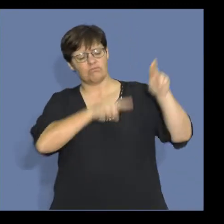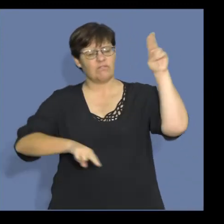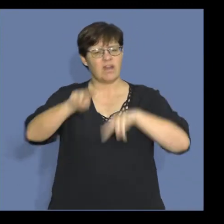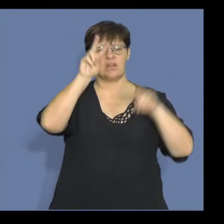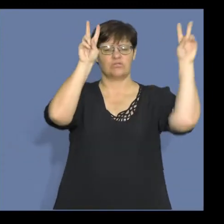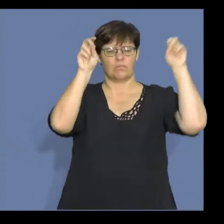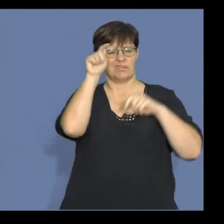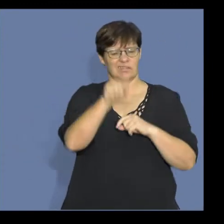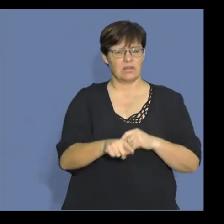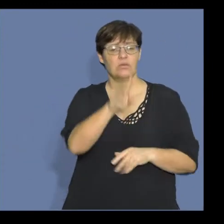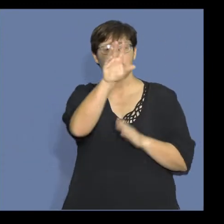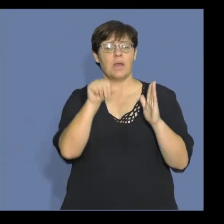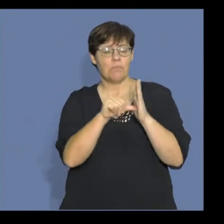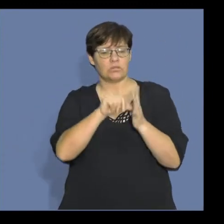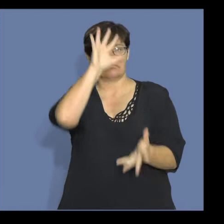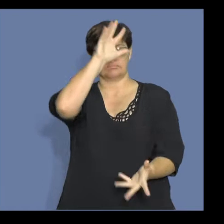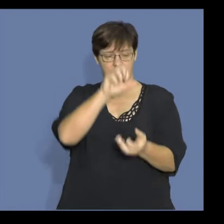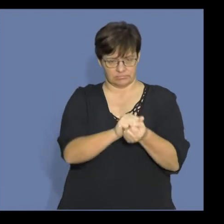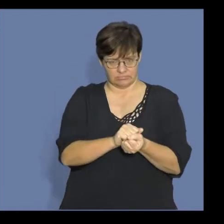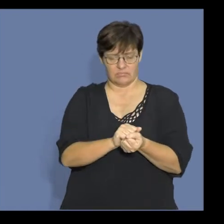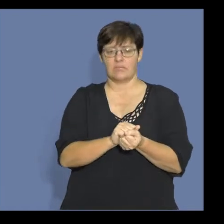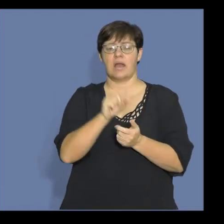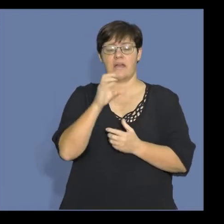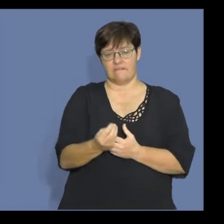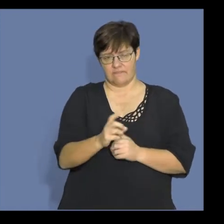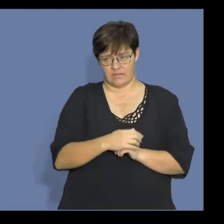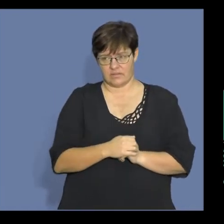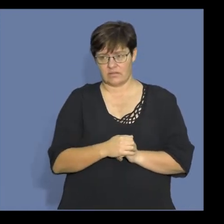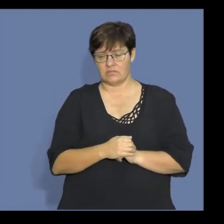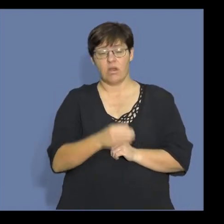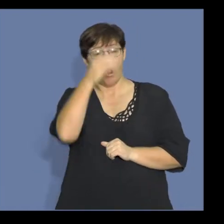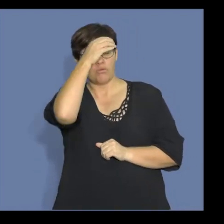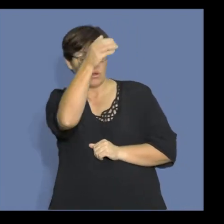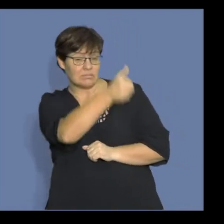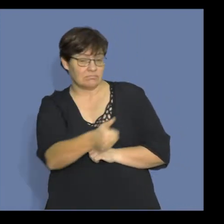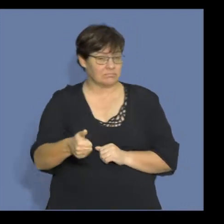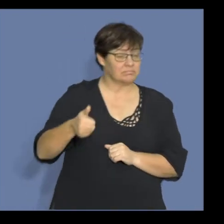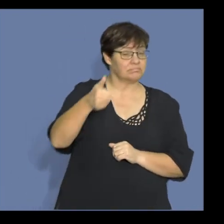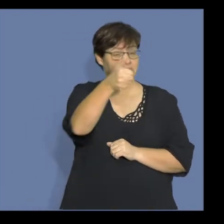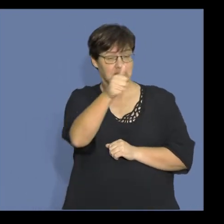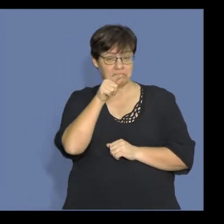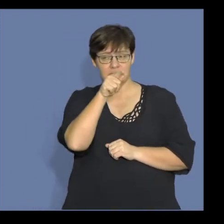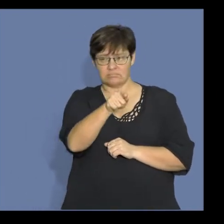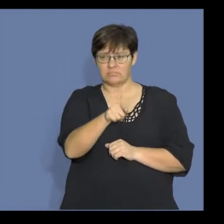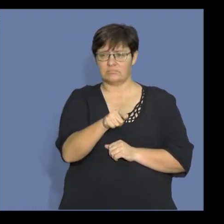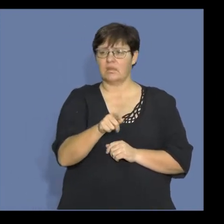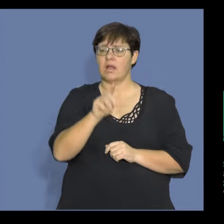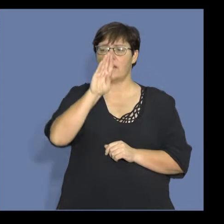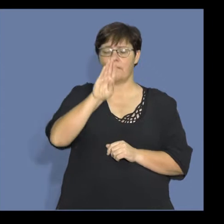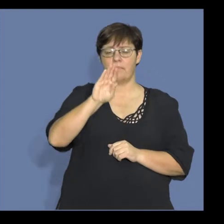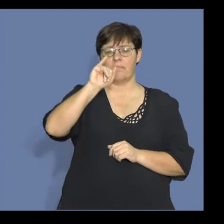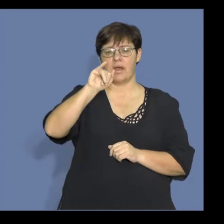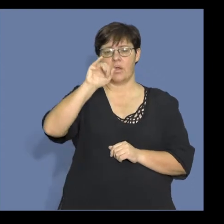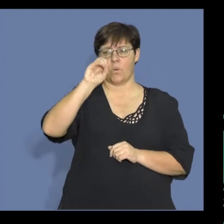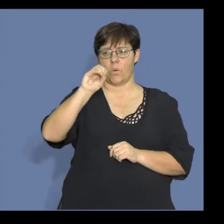topic, it's important that we have a summary of these things. So the main concept that we spent some time ago looking at was the